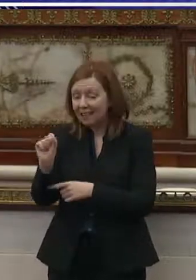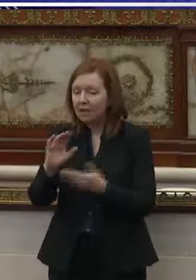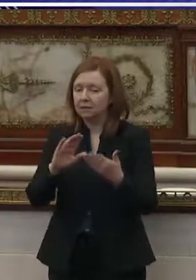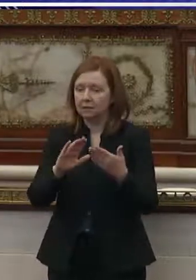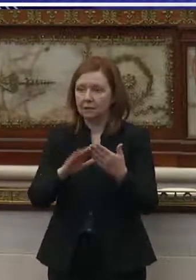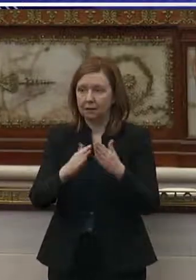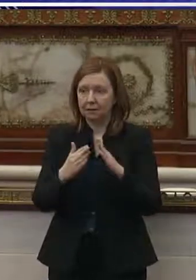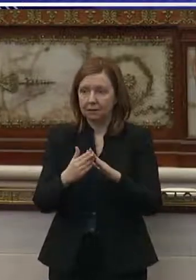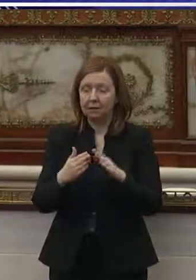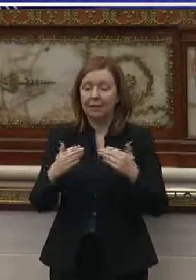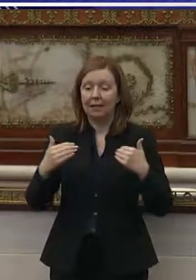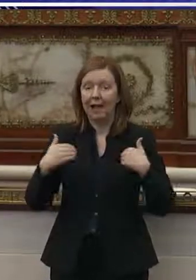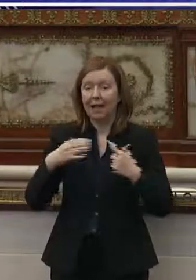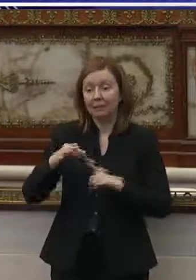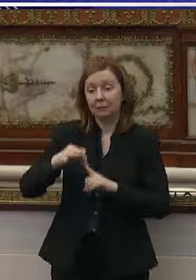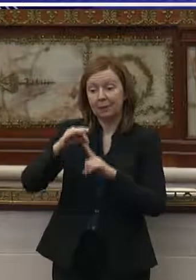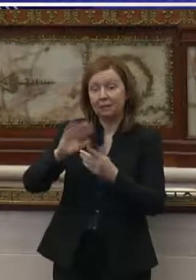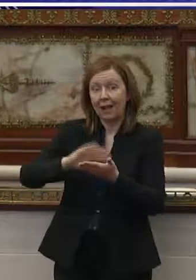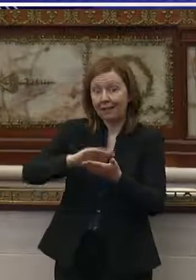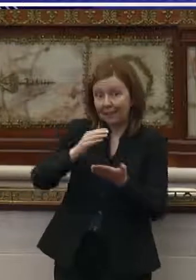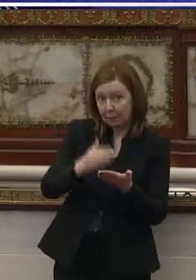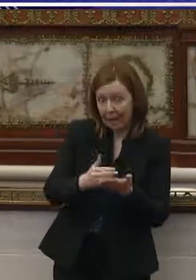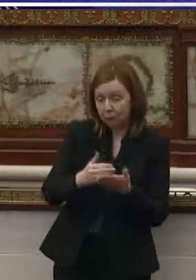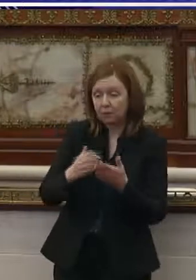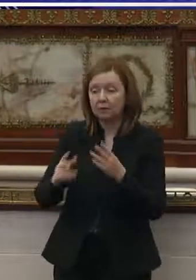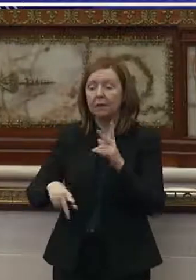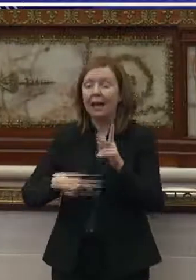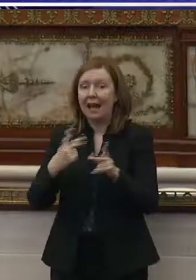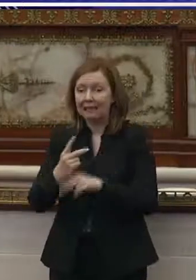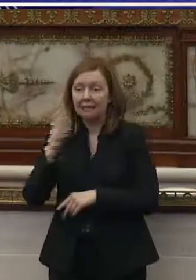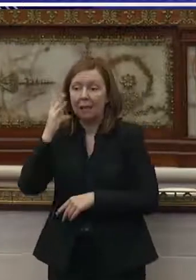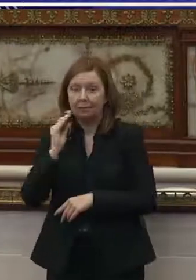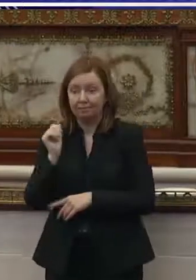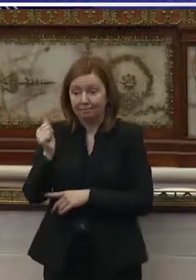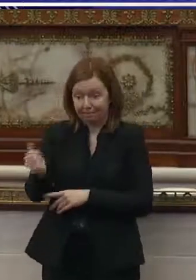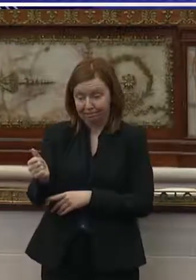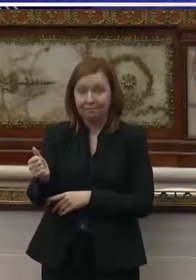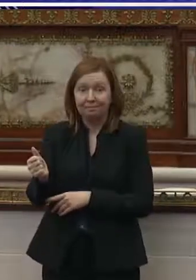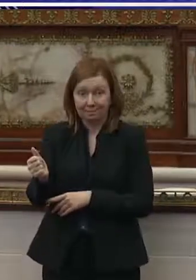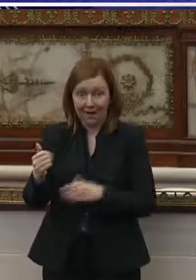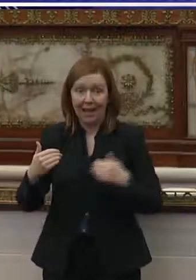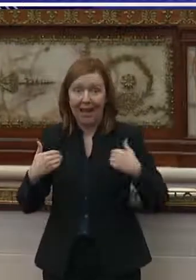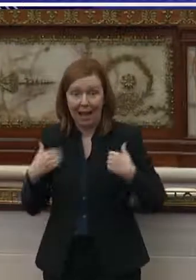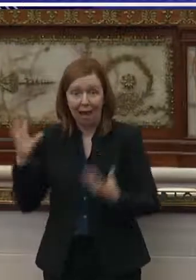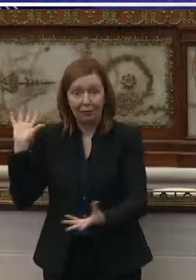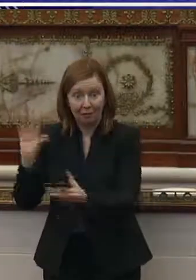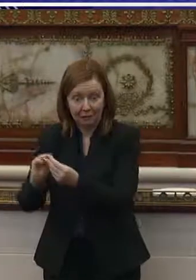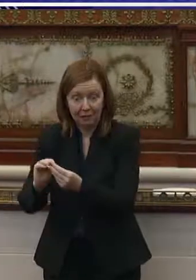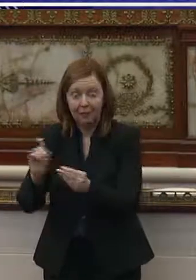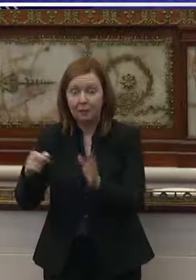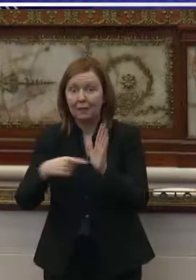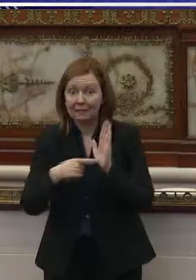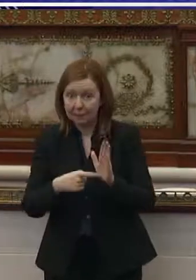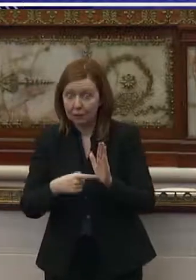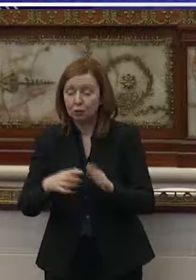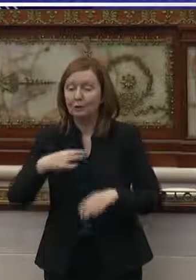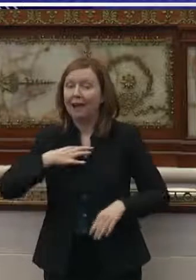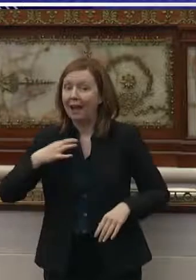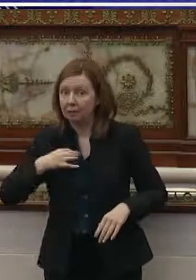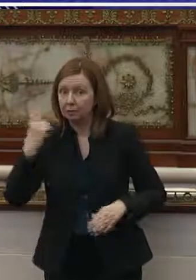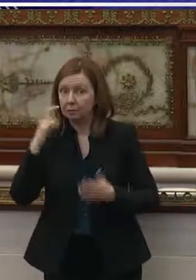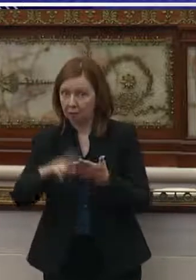1, specified the amount and type of experience that the entity administering doses must demonstrate to be eligible